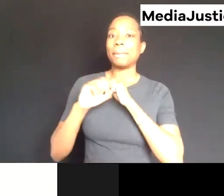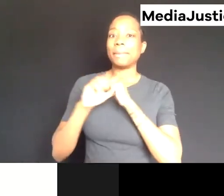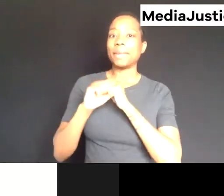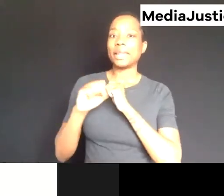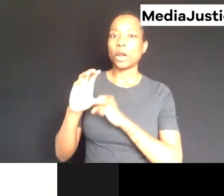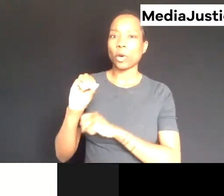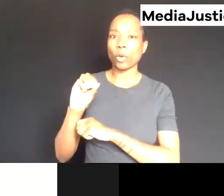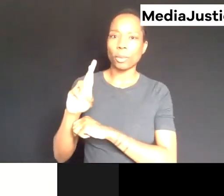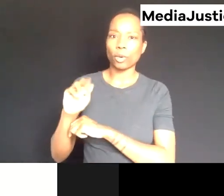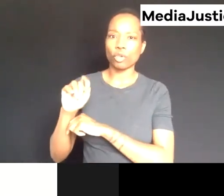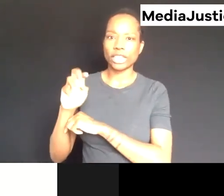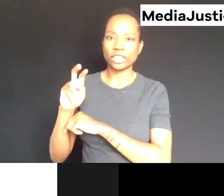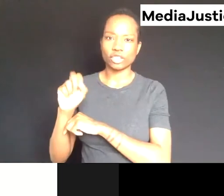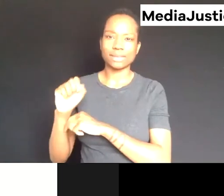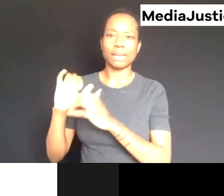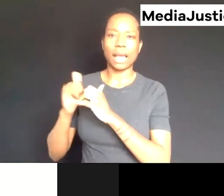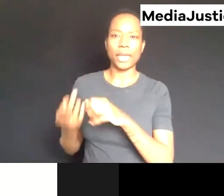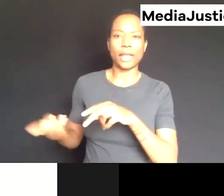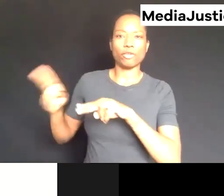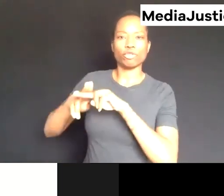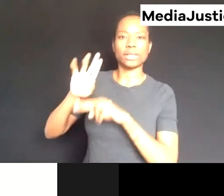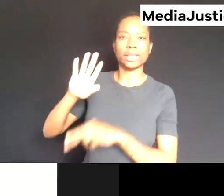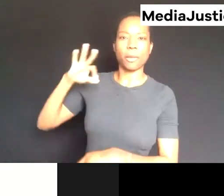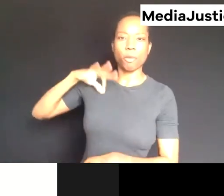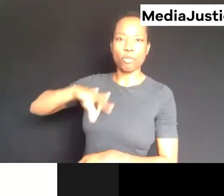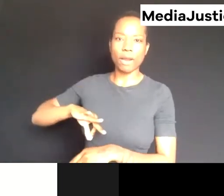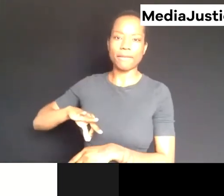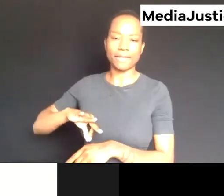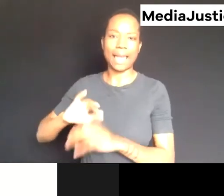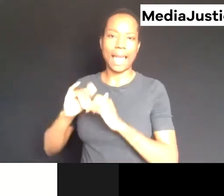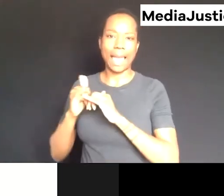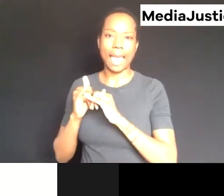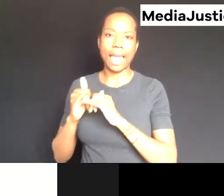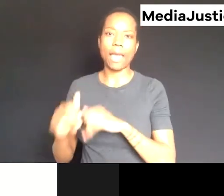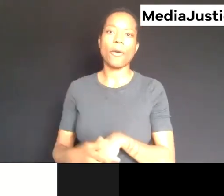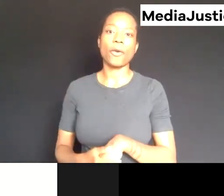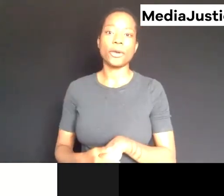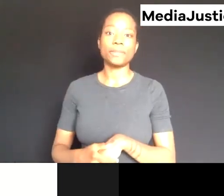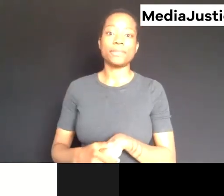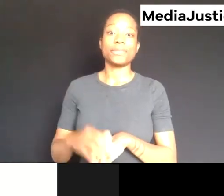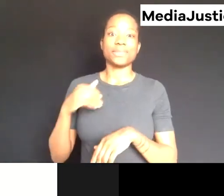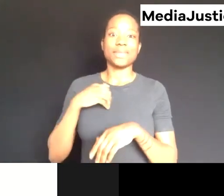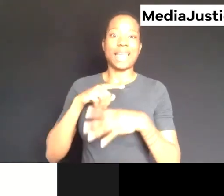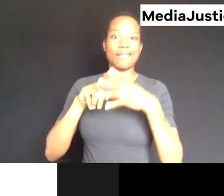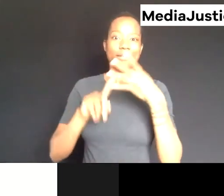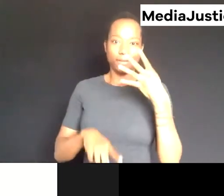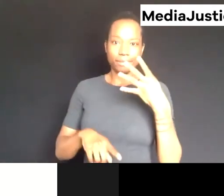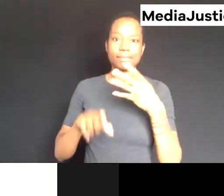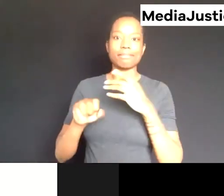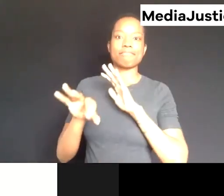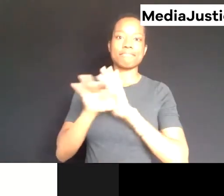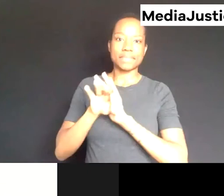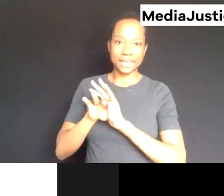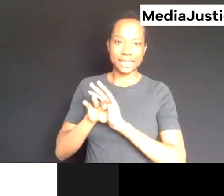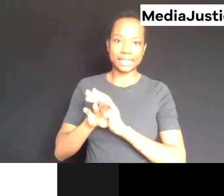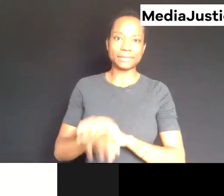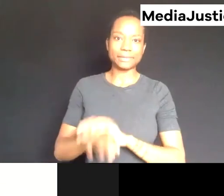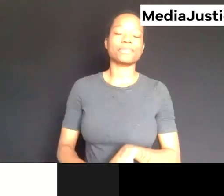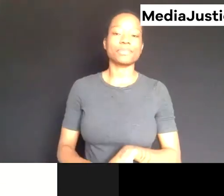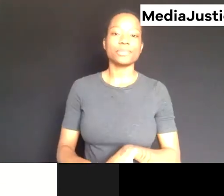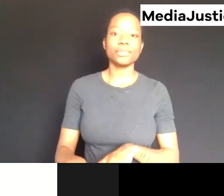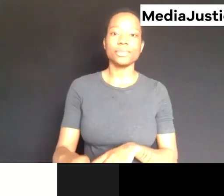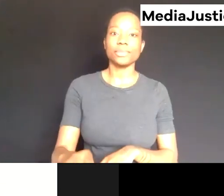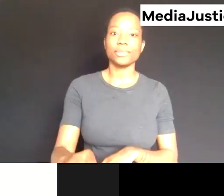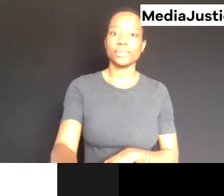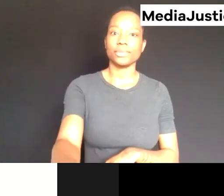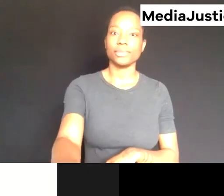margins? So this is a select all that applies. So you can select any of these that you think are right. You can not select one that you think